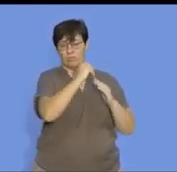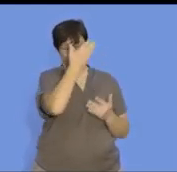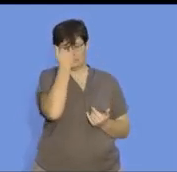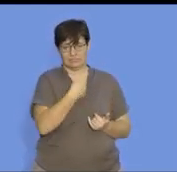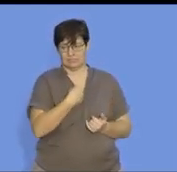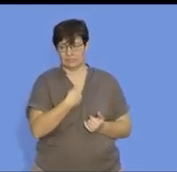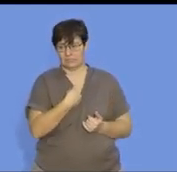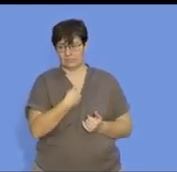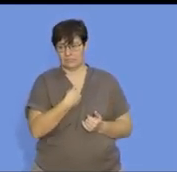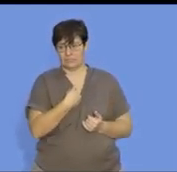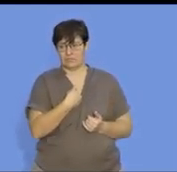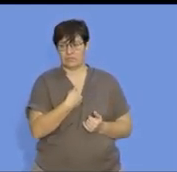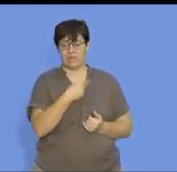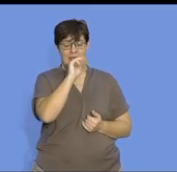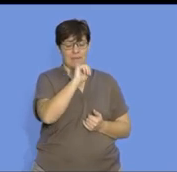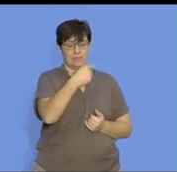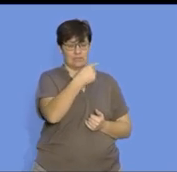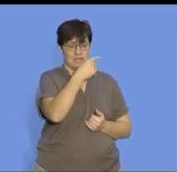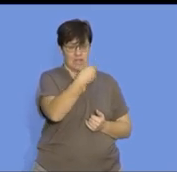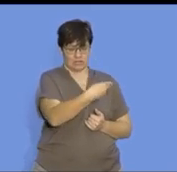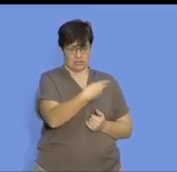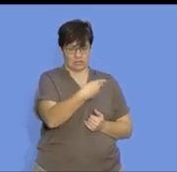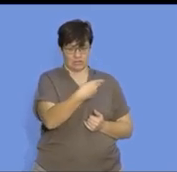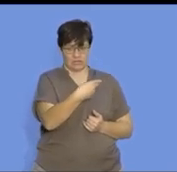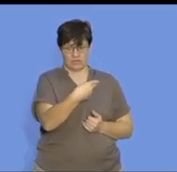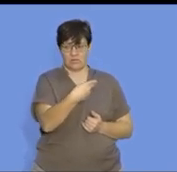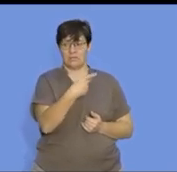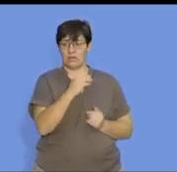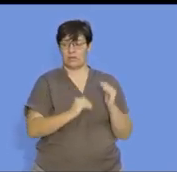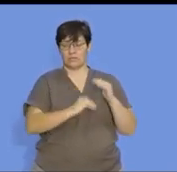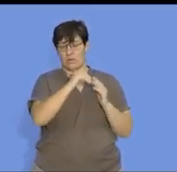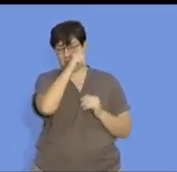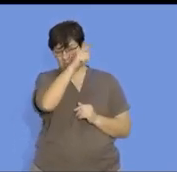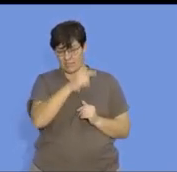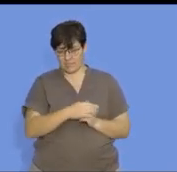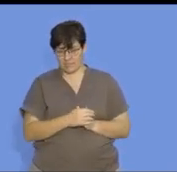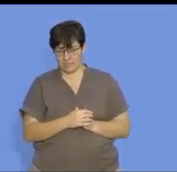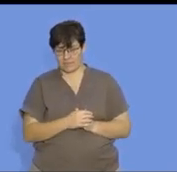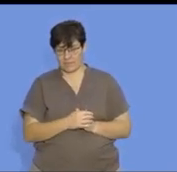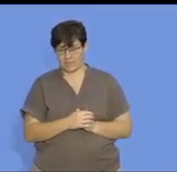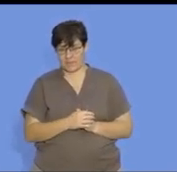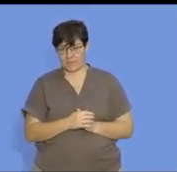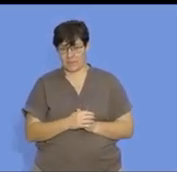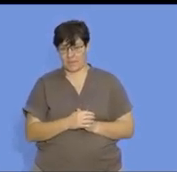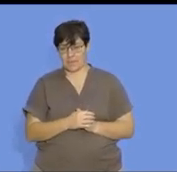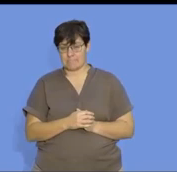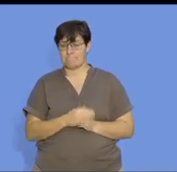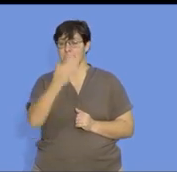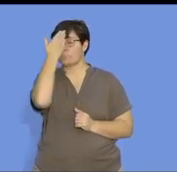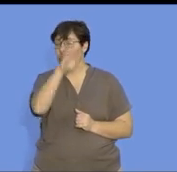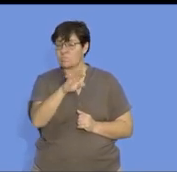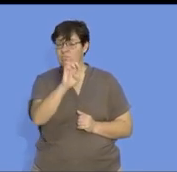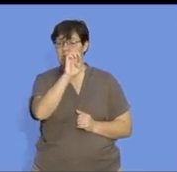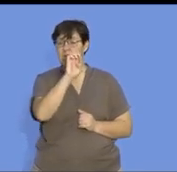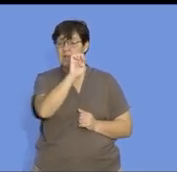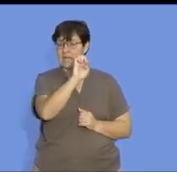So that's mgh, and that's the top height. Now, I know kinetic energy is